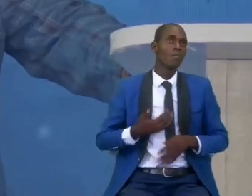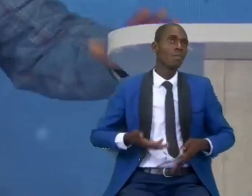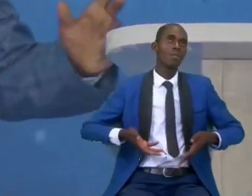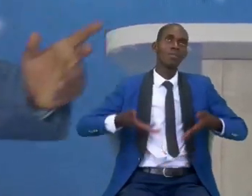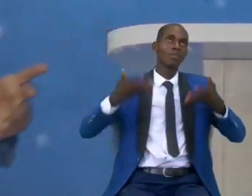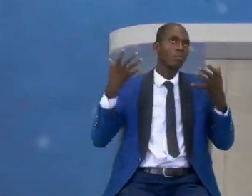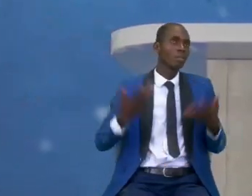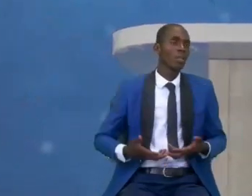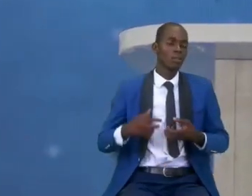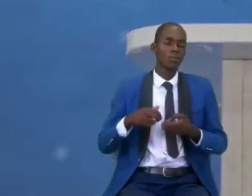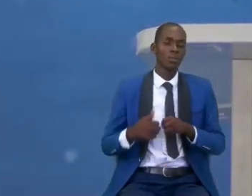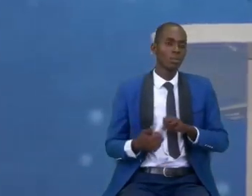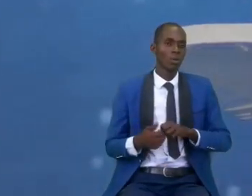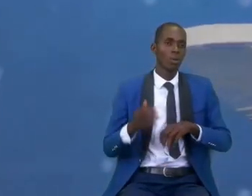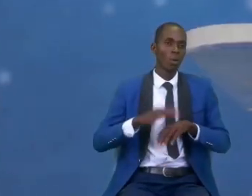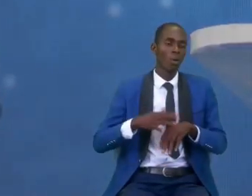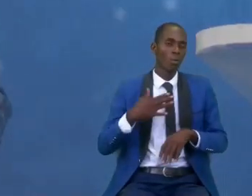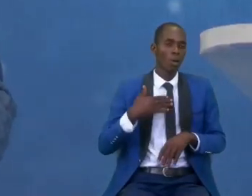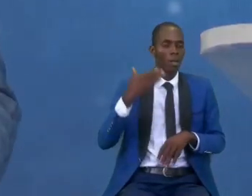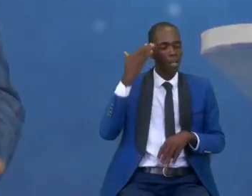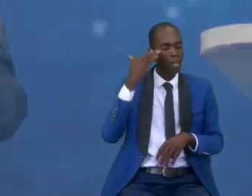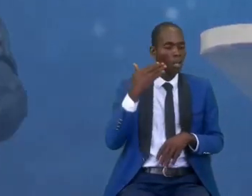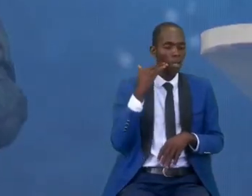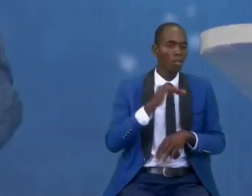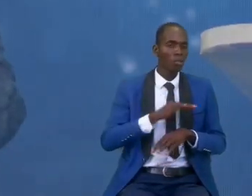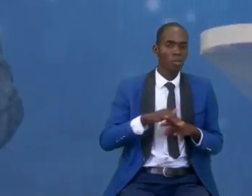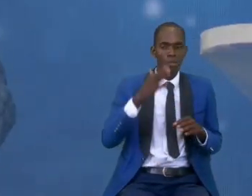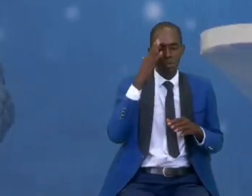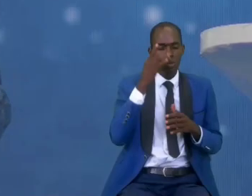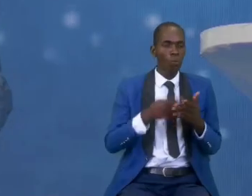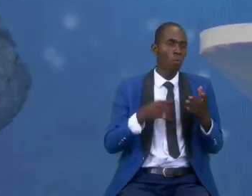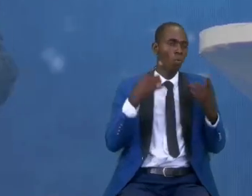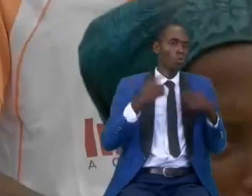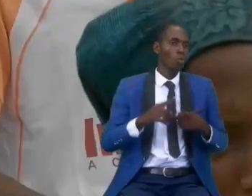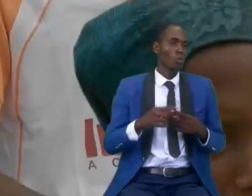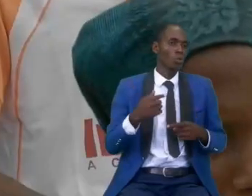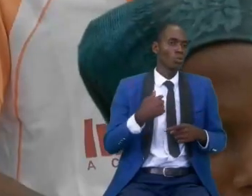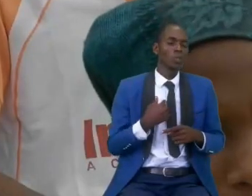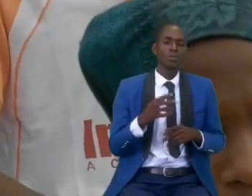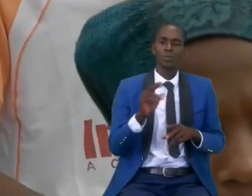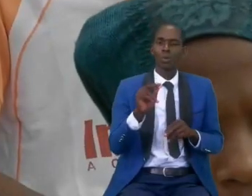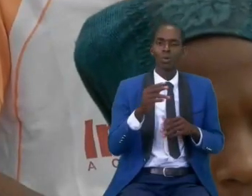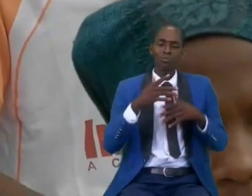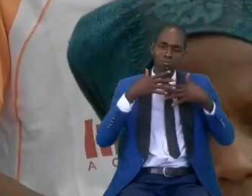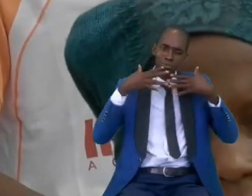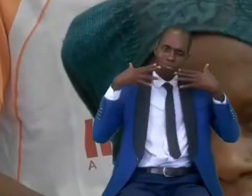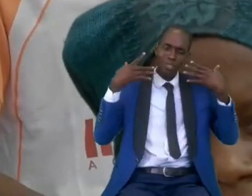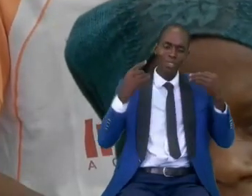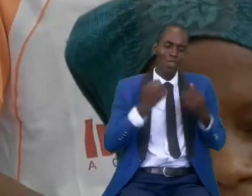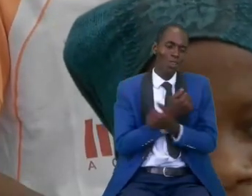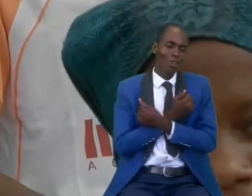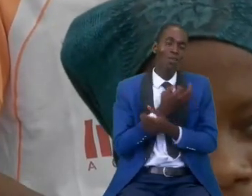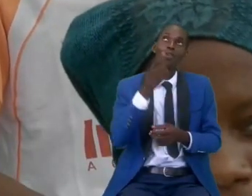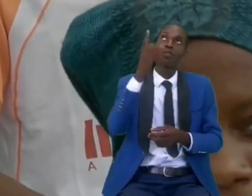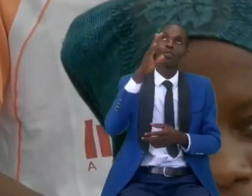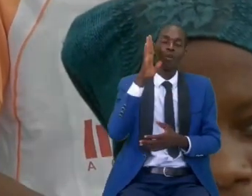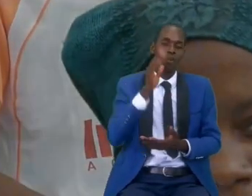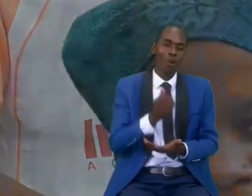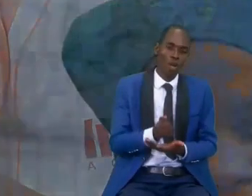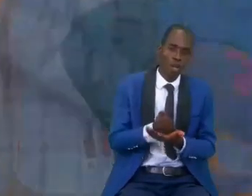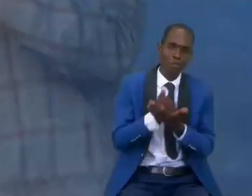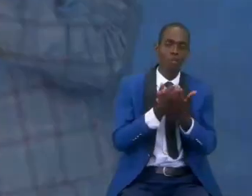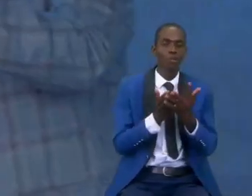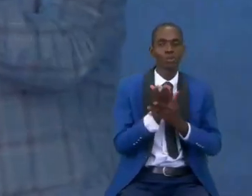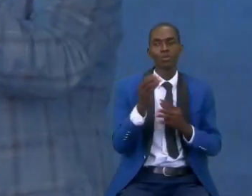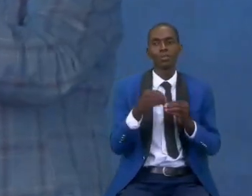of me. Cheer up, cheer up. The love of God will hold you up. And as you love is like, you know, like a